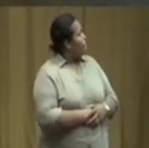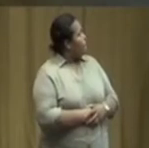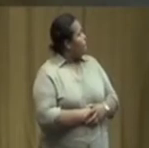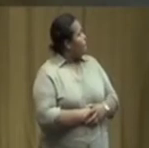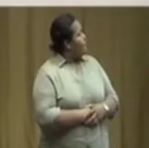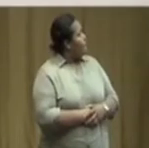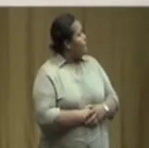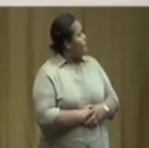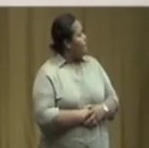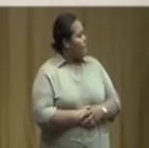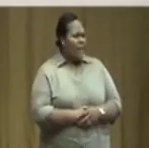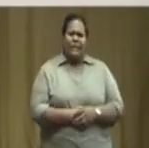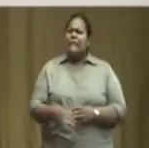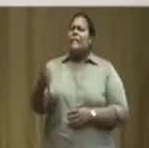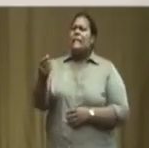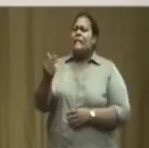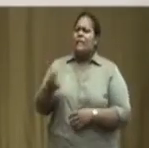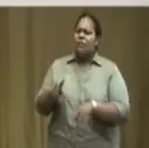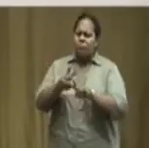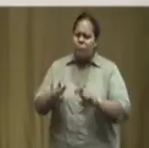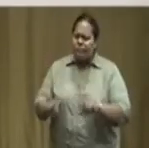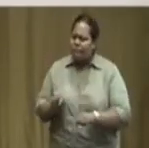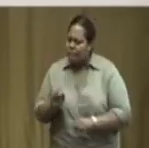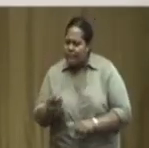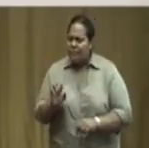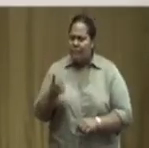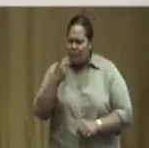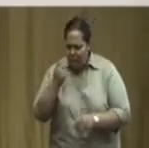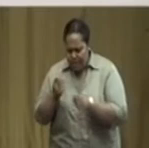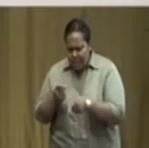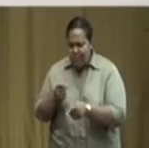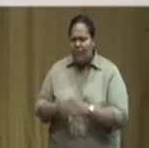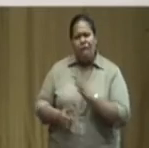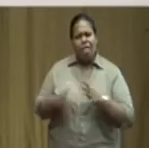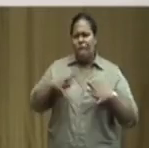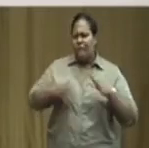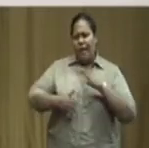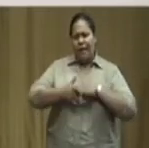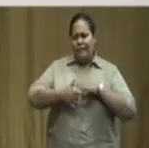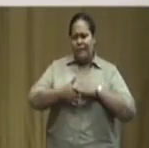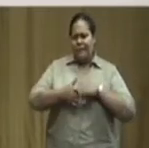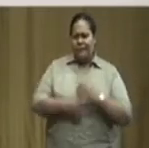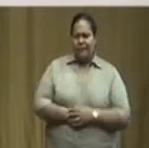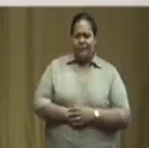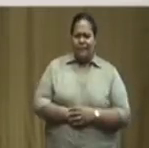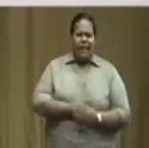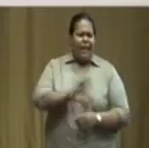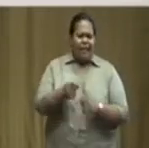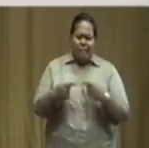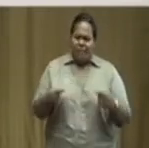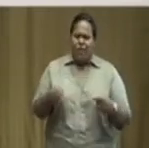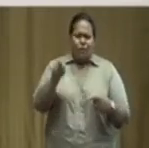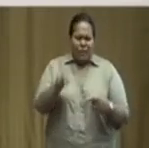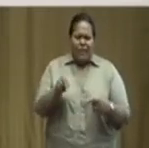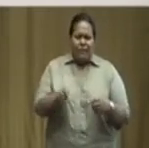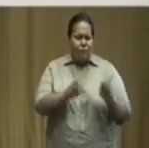it's easy to navigate. If you have a look on OER Commons, you'll see that you can freely access and adapt basically everything that you could need